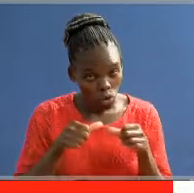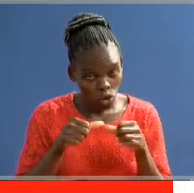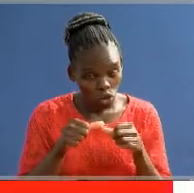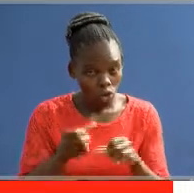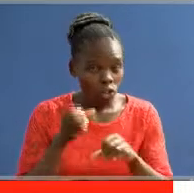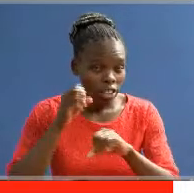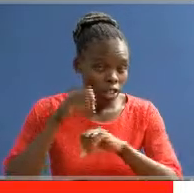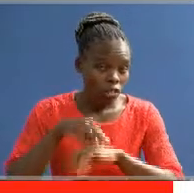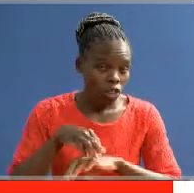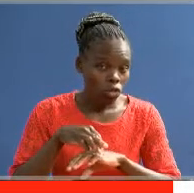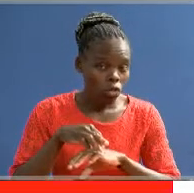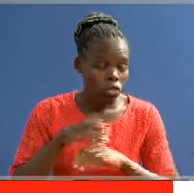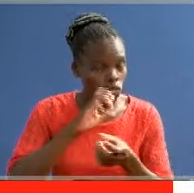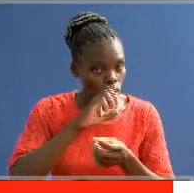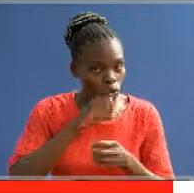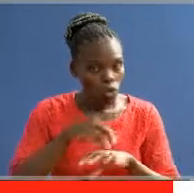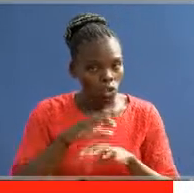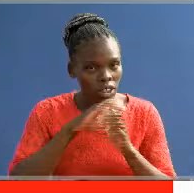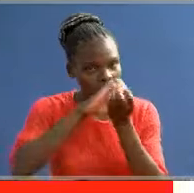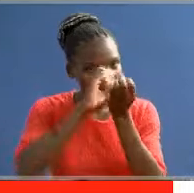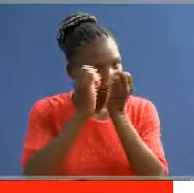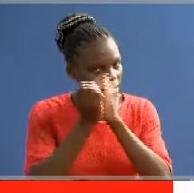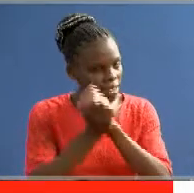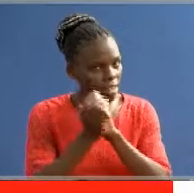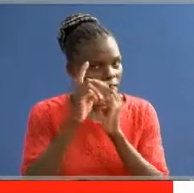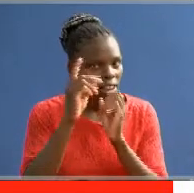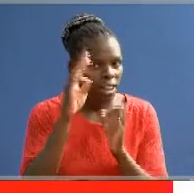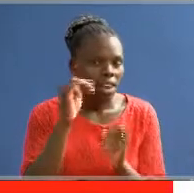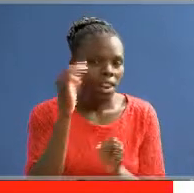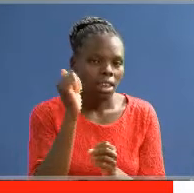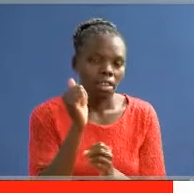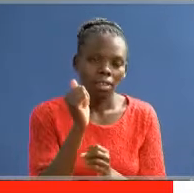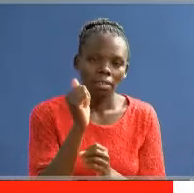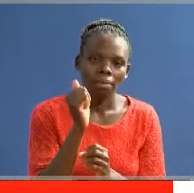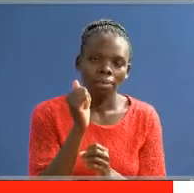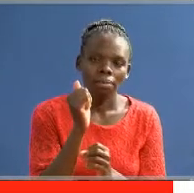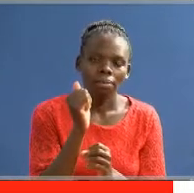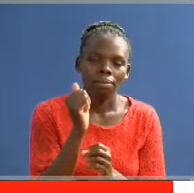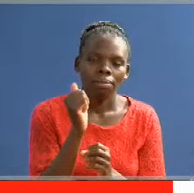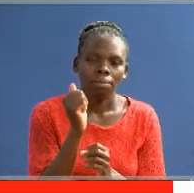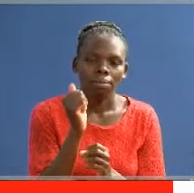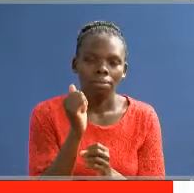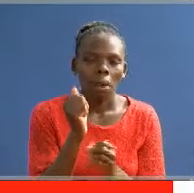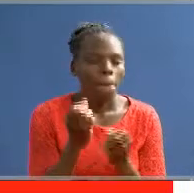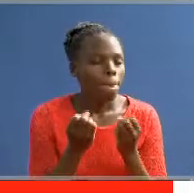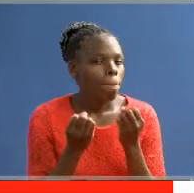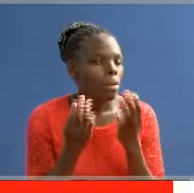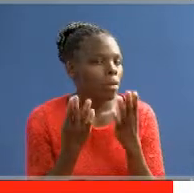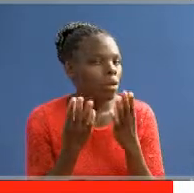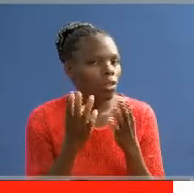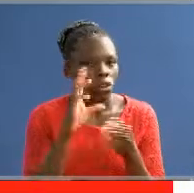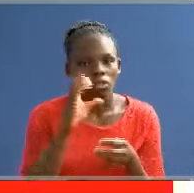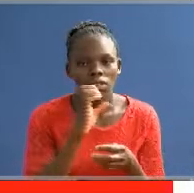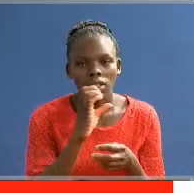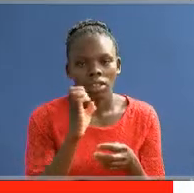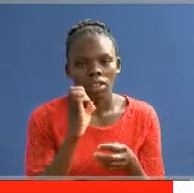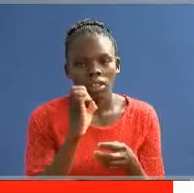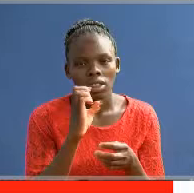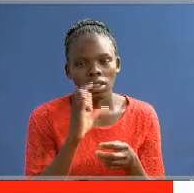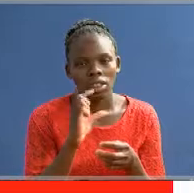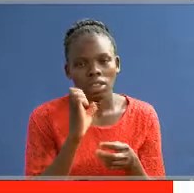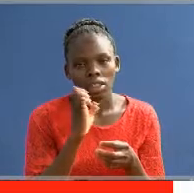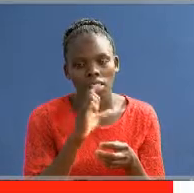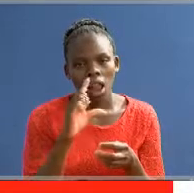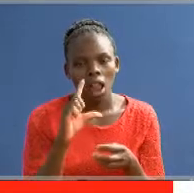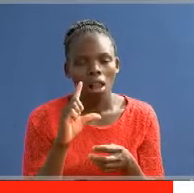HPV, and that's what causes changes in your DNA, because cancer is basically a multiplication of cells that something has triggered them